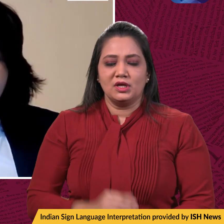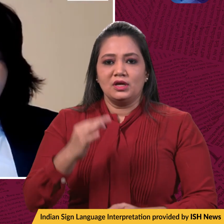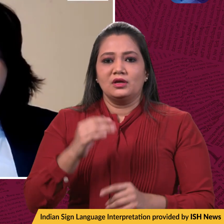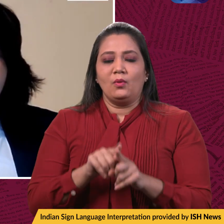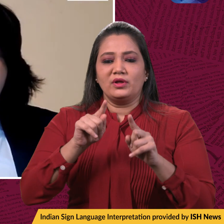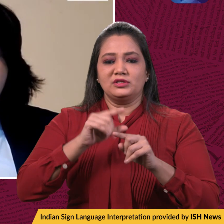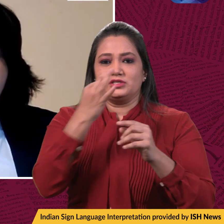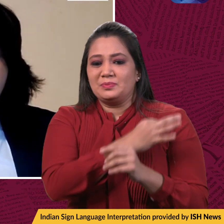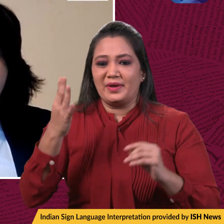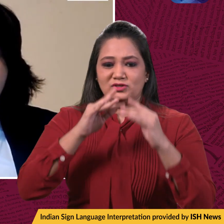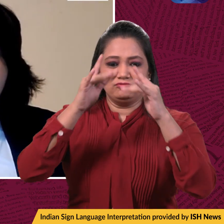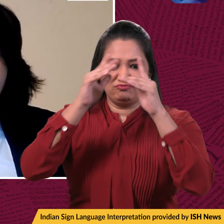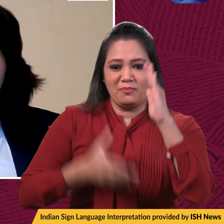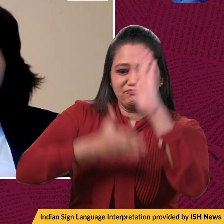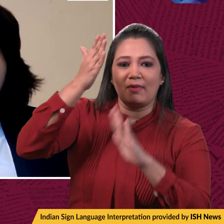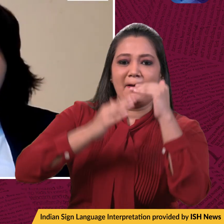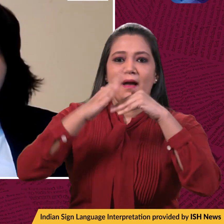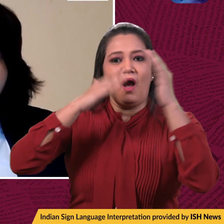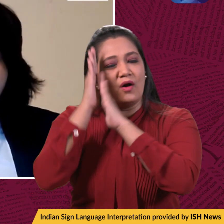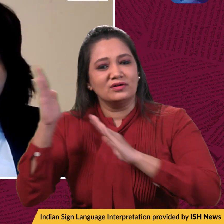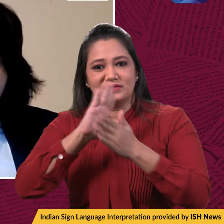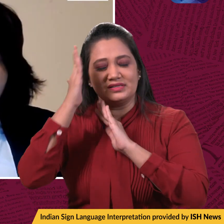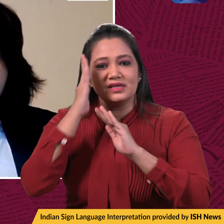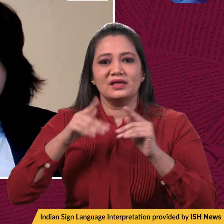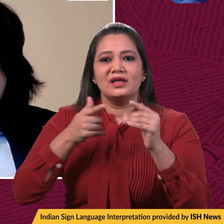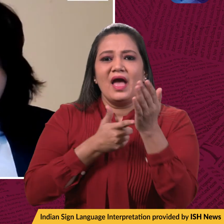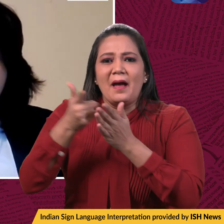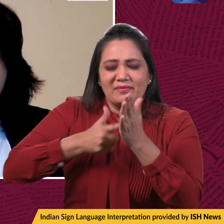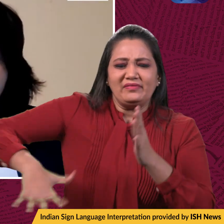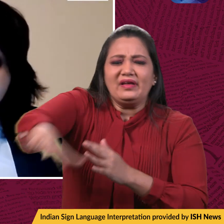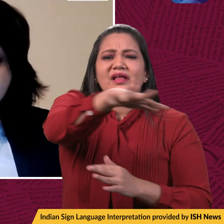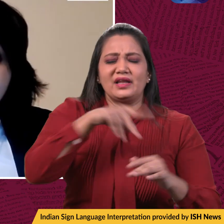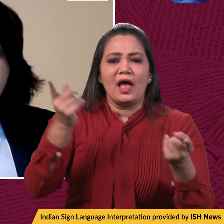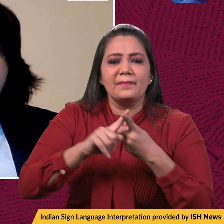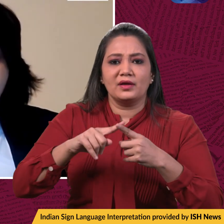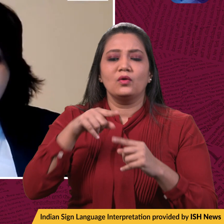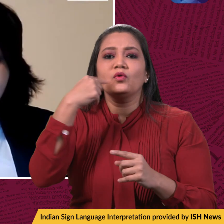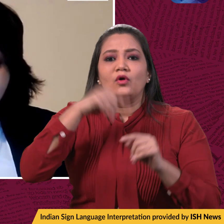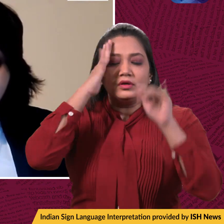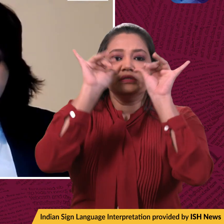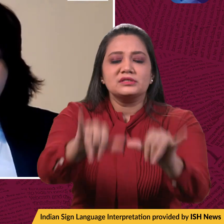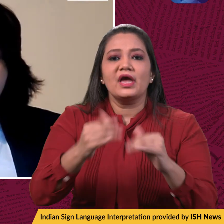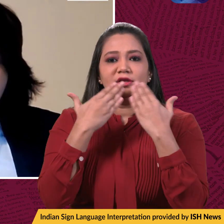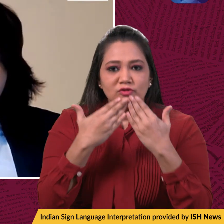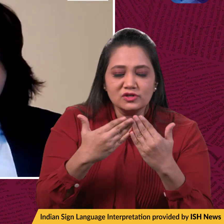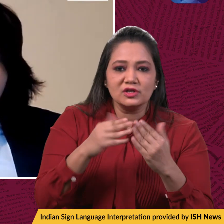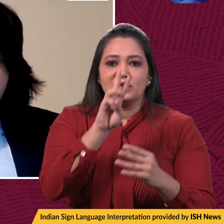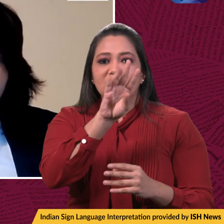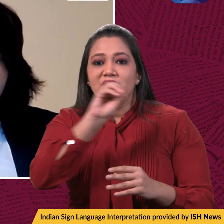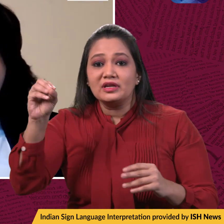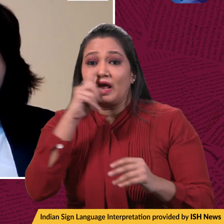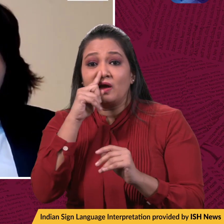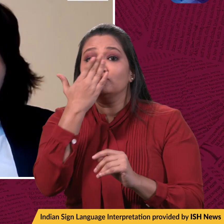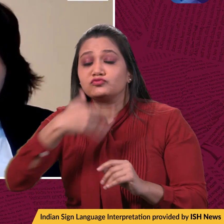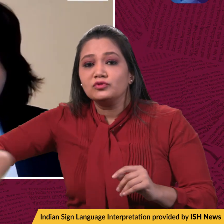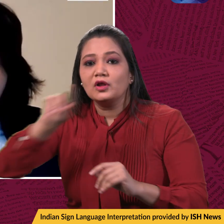will be developed near Bengaluru's Bettakote Gram Panchayat limits to provide shelter and education to 300 girl